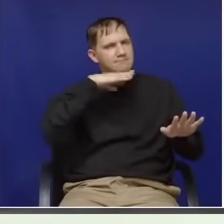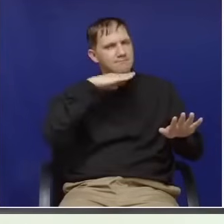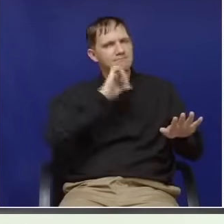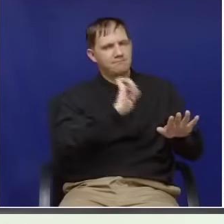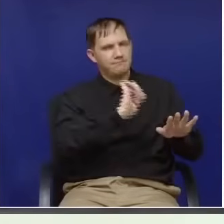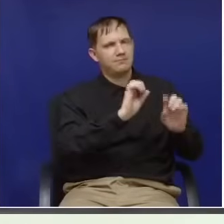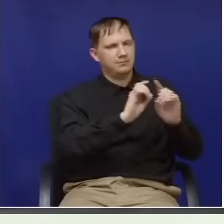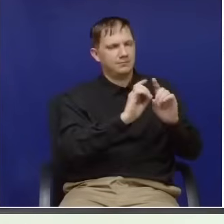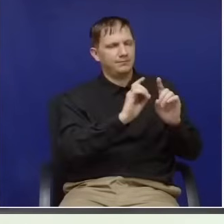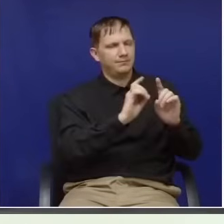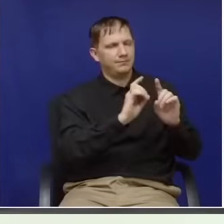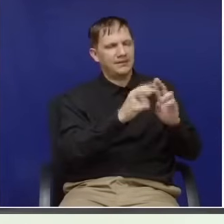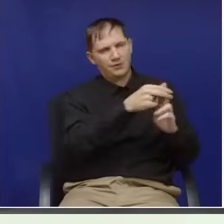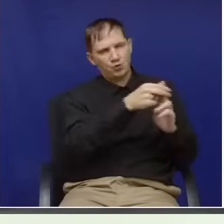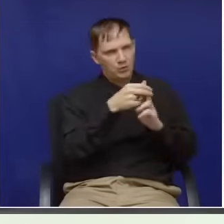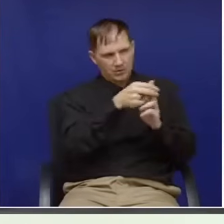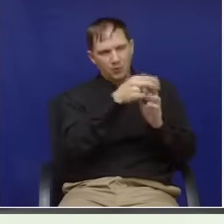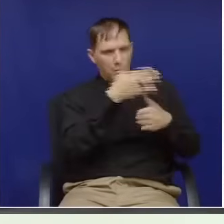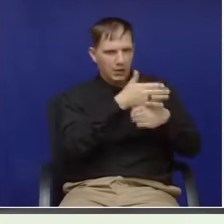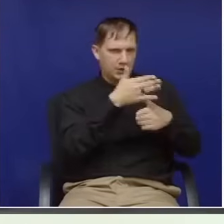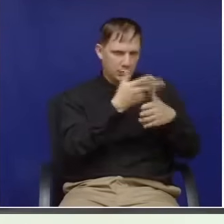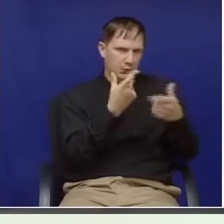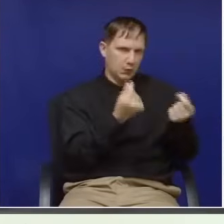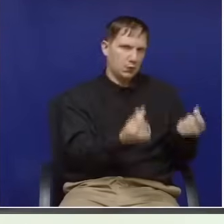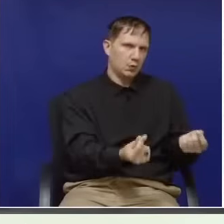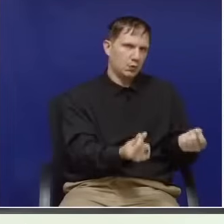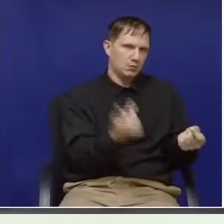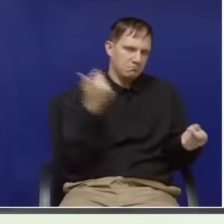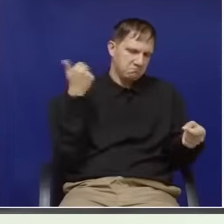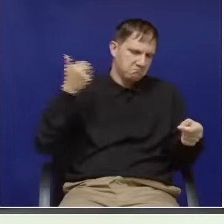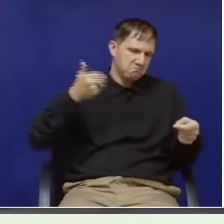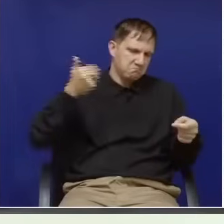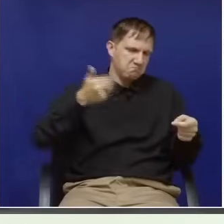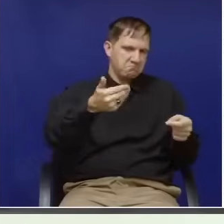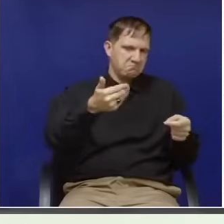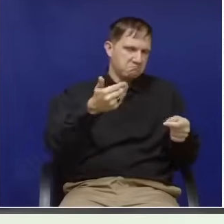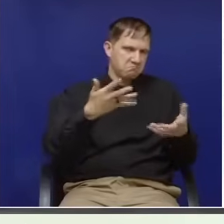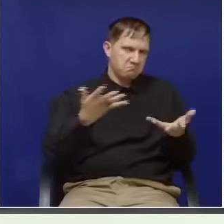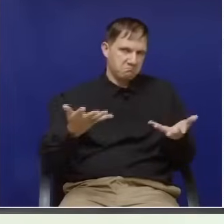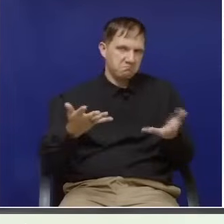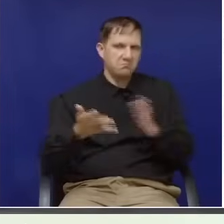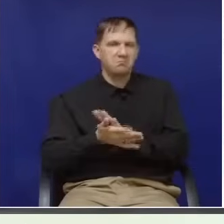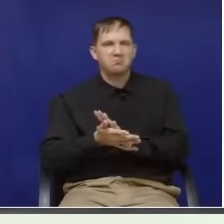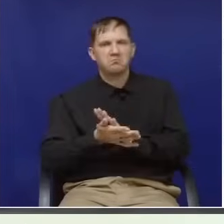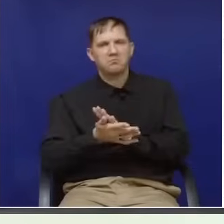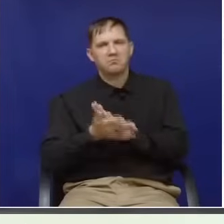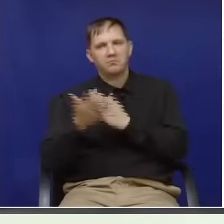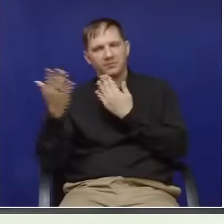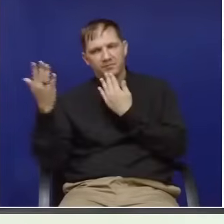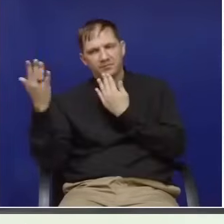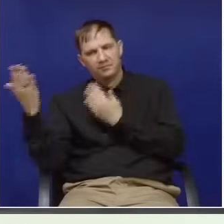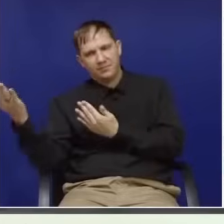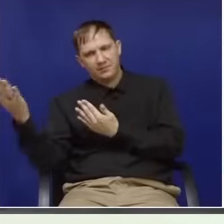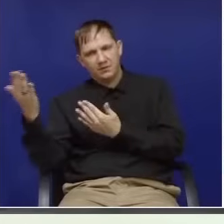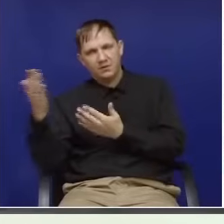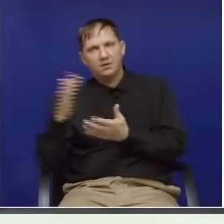can continue to do the work that they have been doing despite the resource constraints. Thanks,